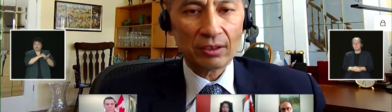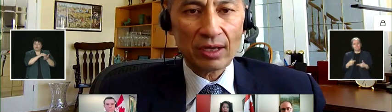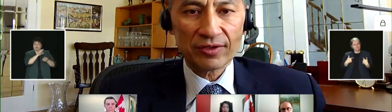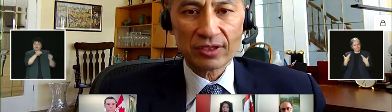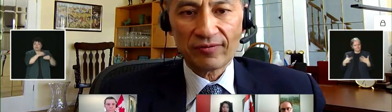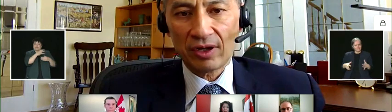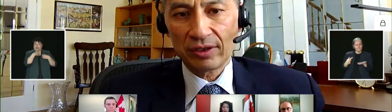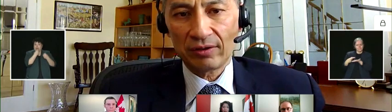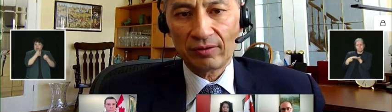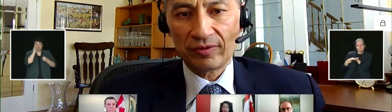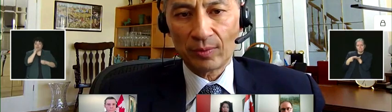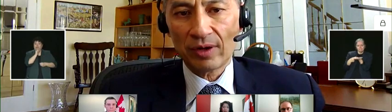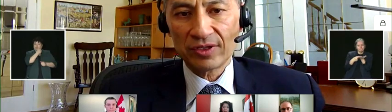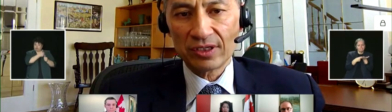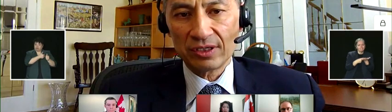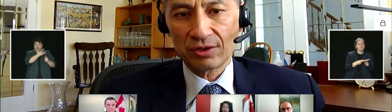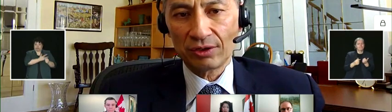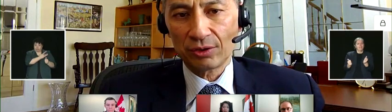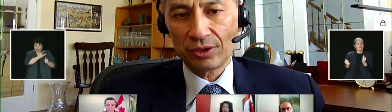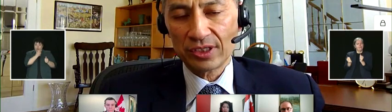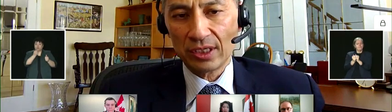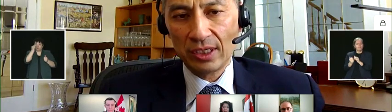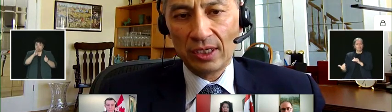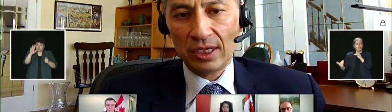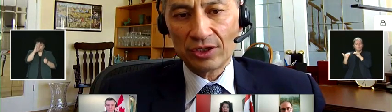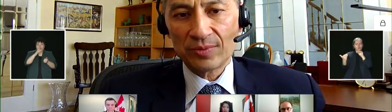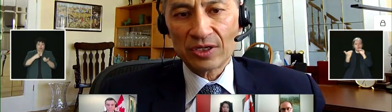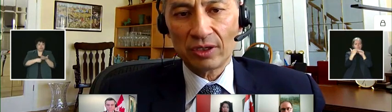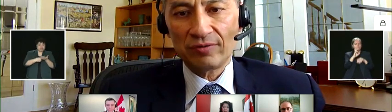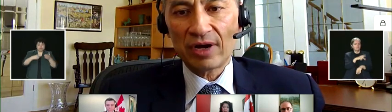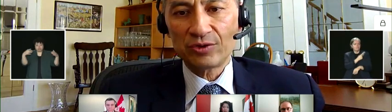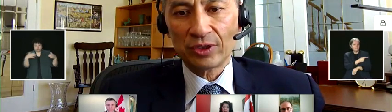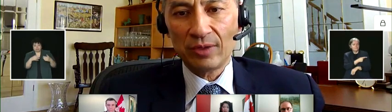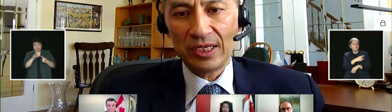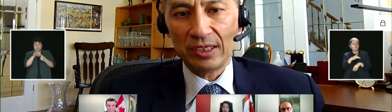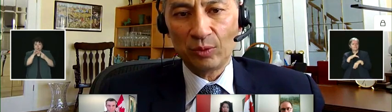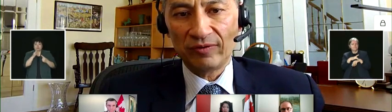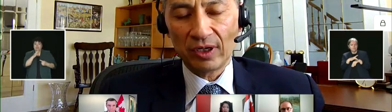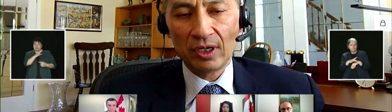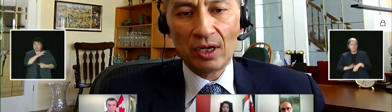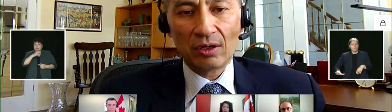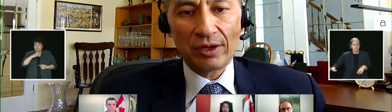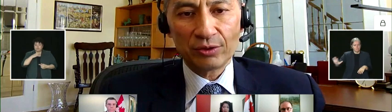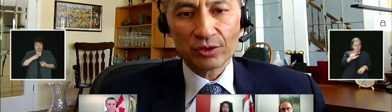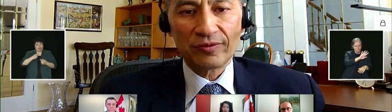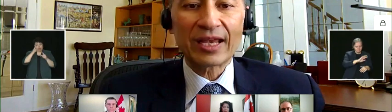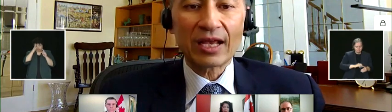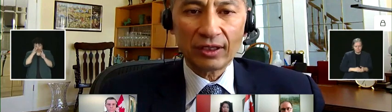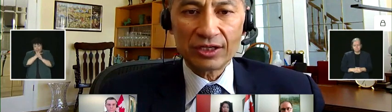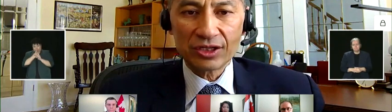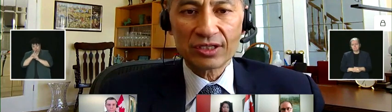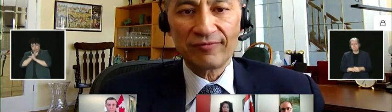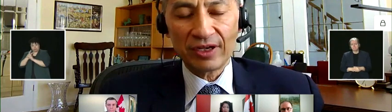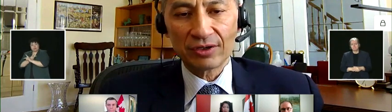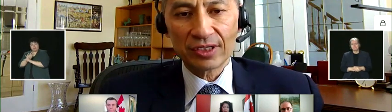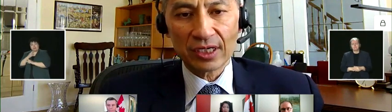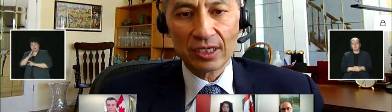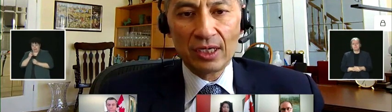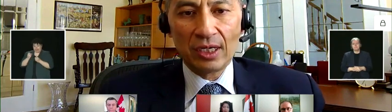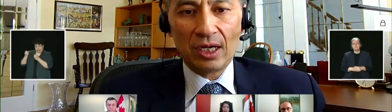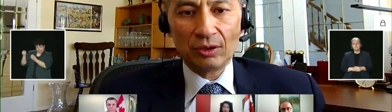medical officers of health of the provinces and territories at our special advisory committee, and we've gone through sort of the calculations, the